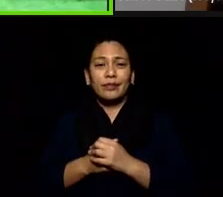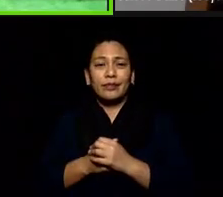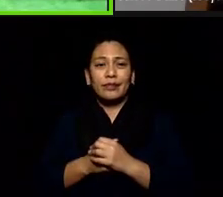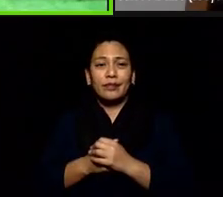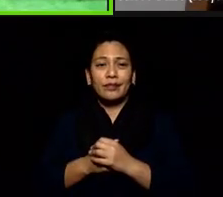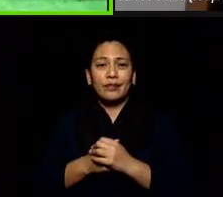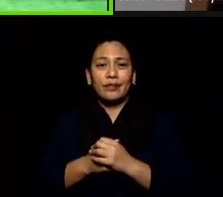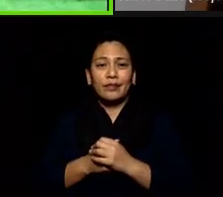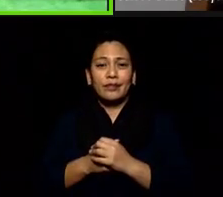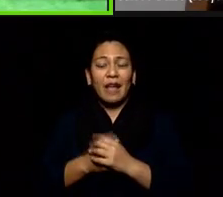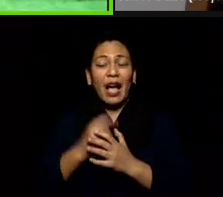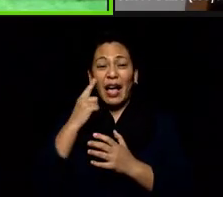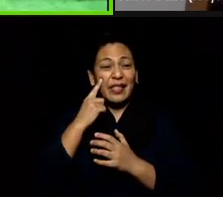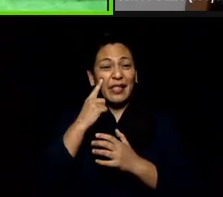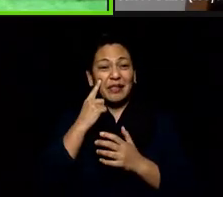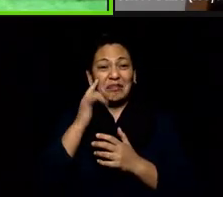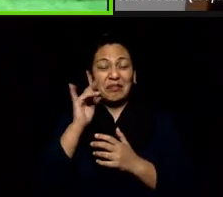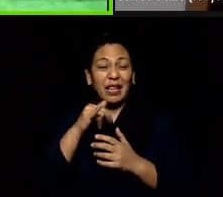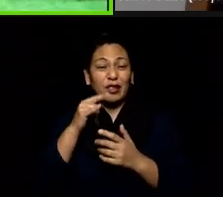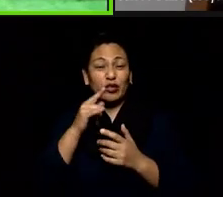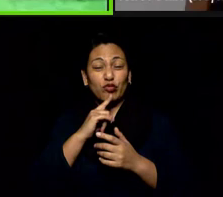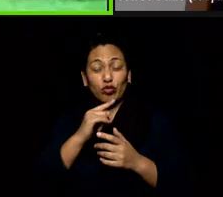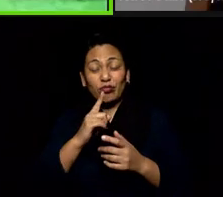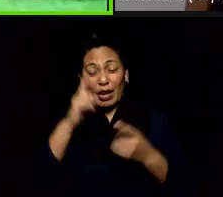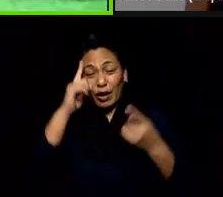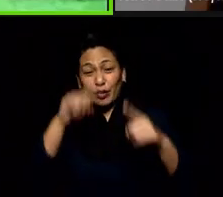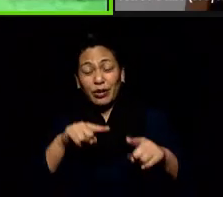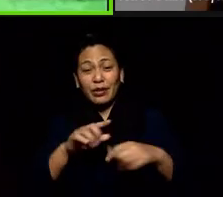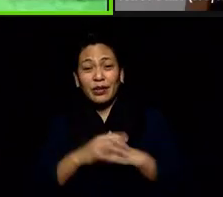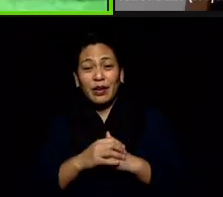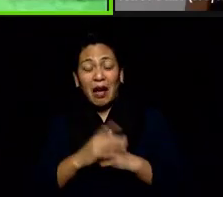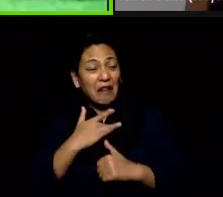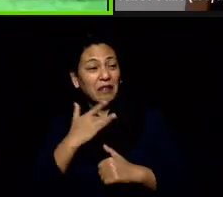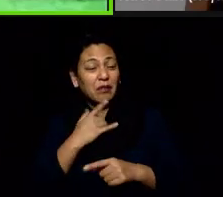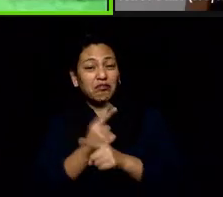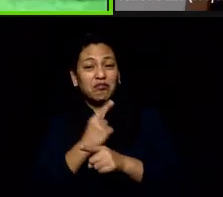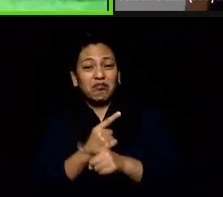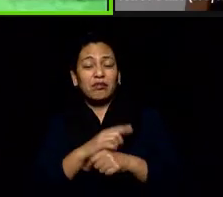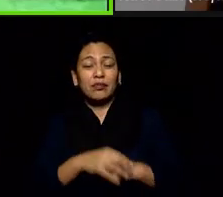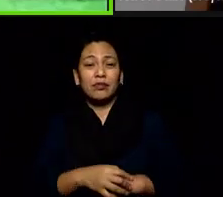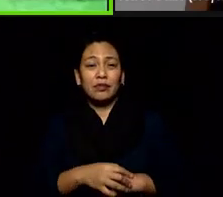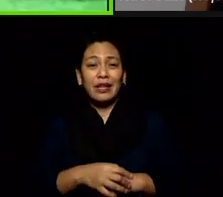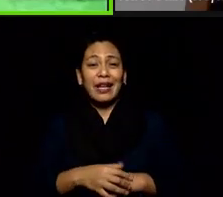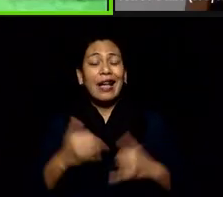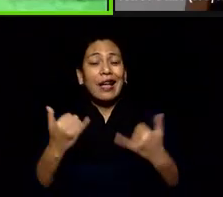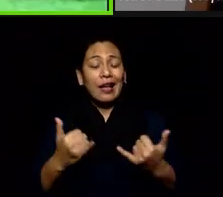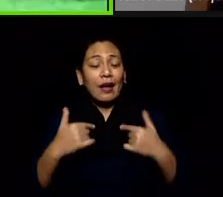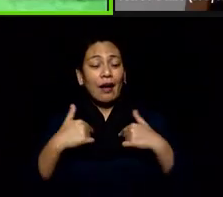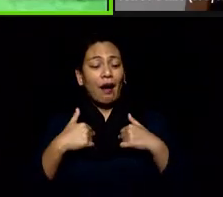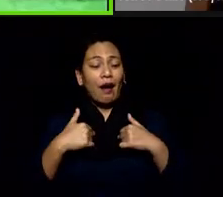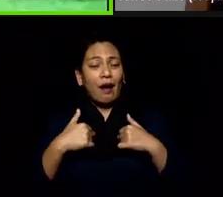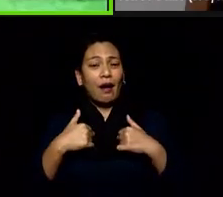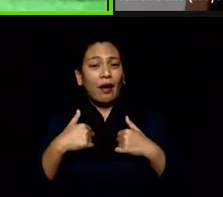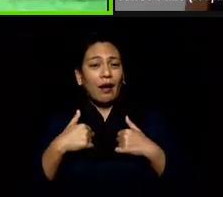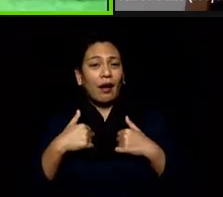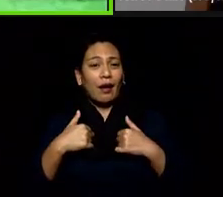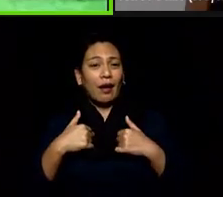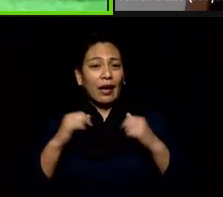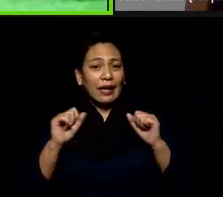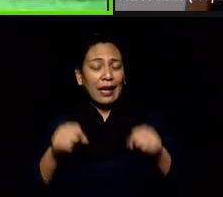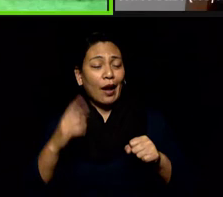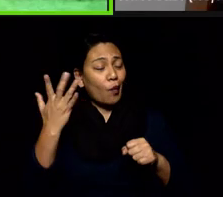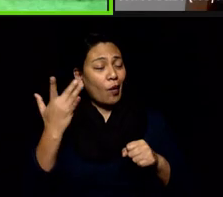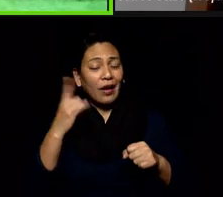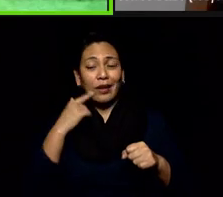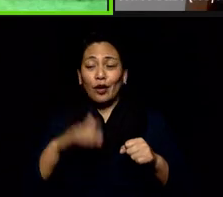I think that's true. But I feel that to be true. I feel mm-hmm. that I'm able to, because of how I was brought up,